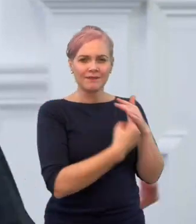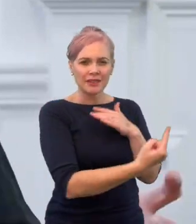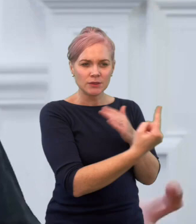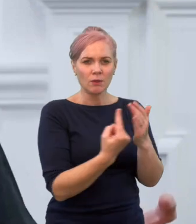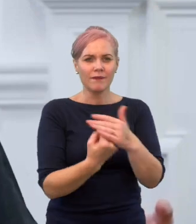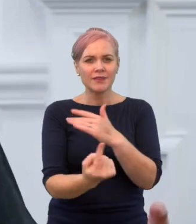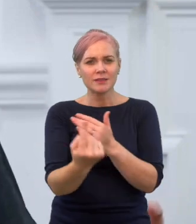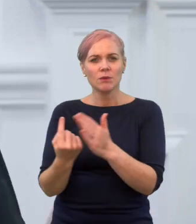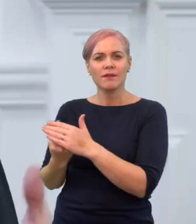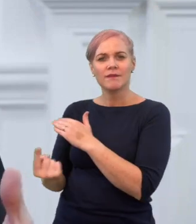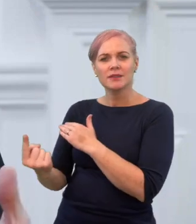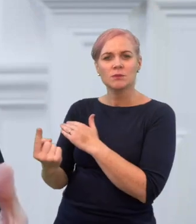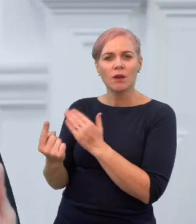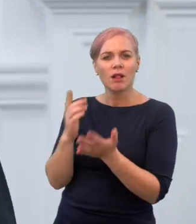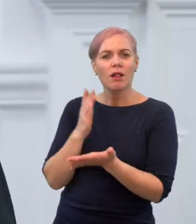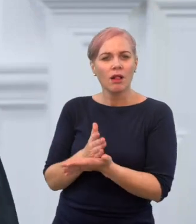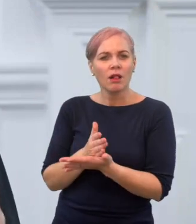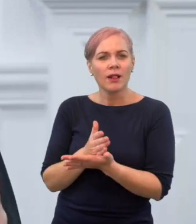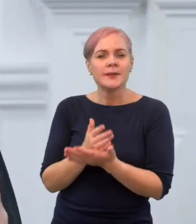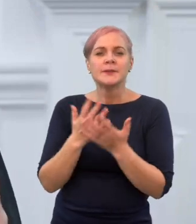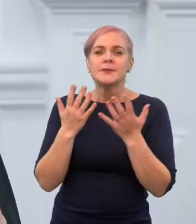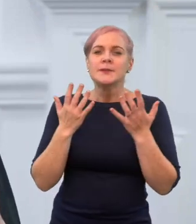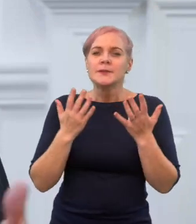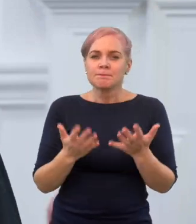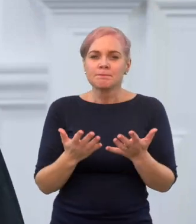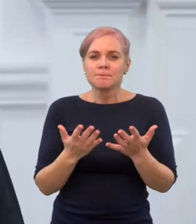about these individual characters is,